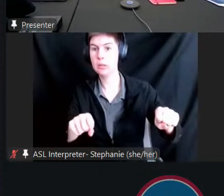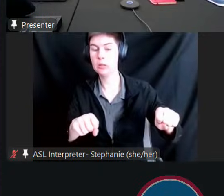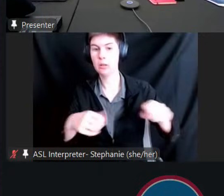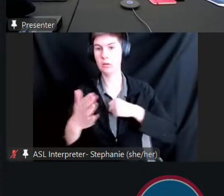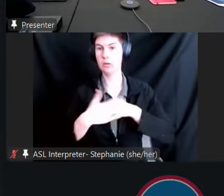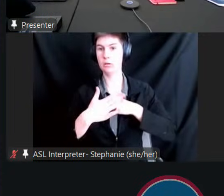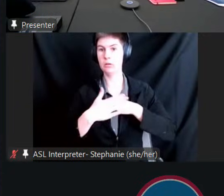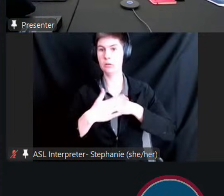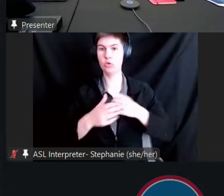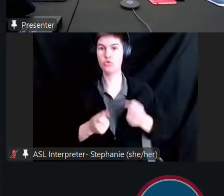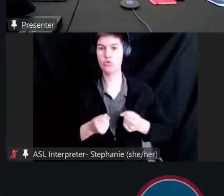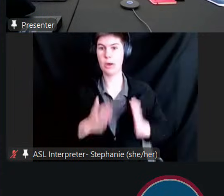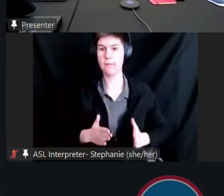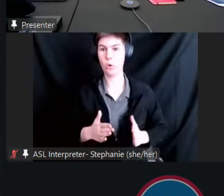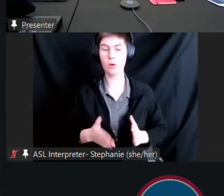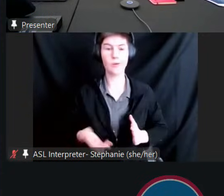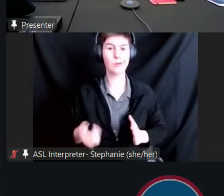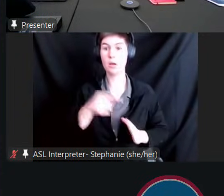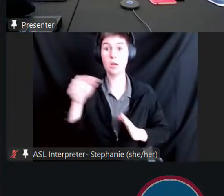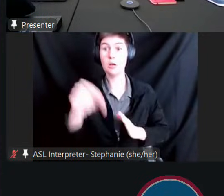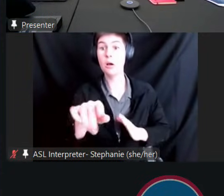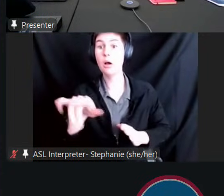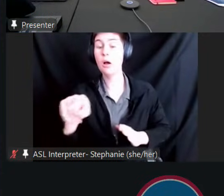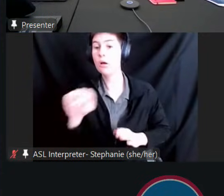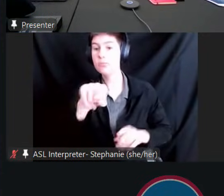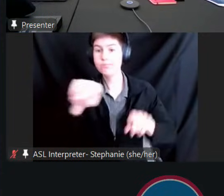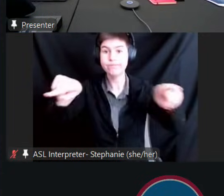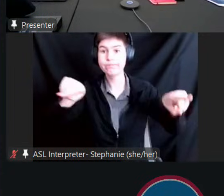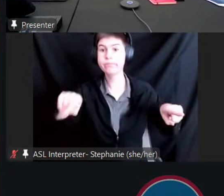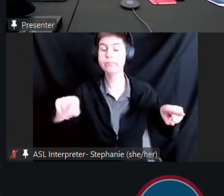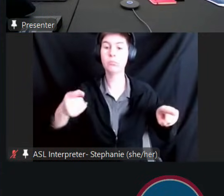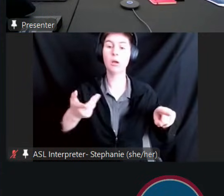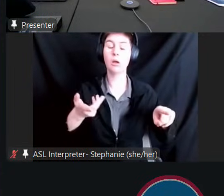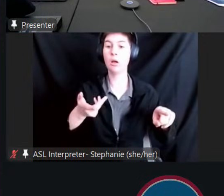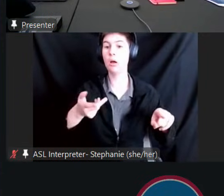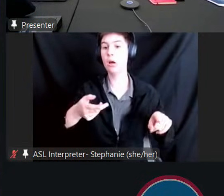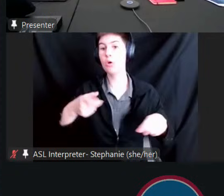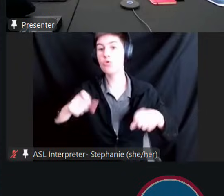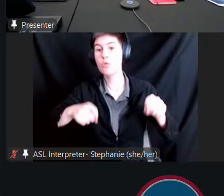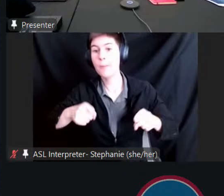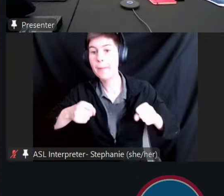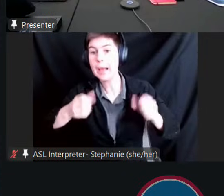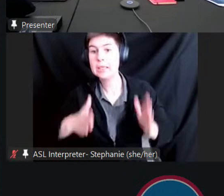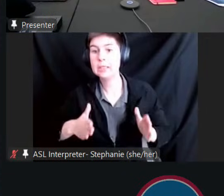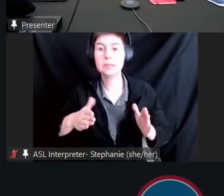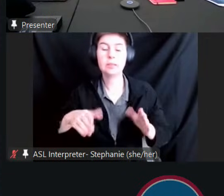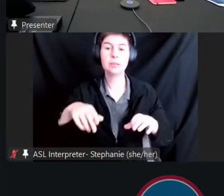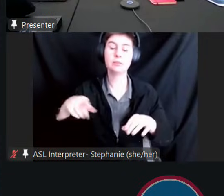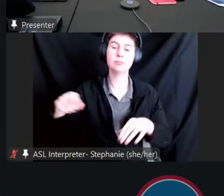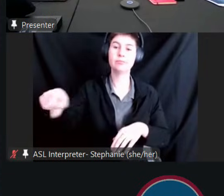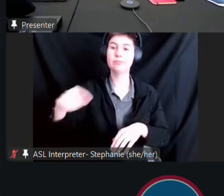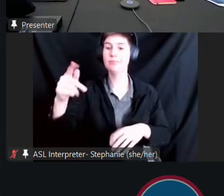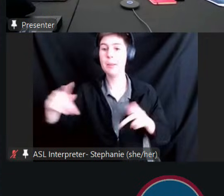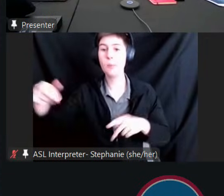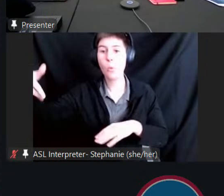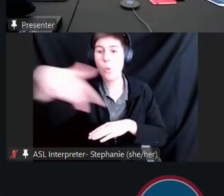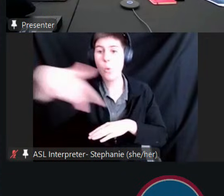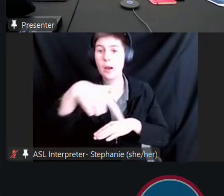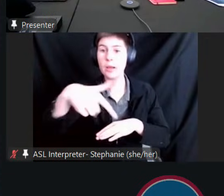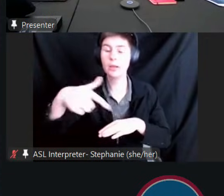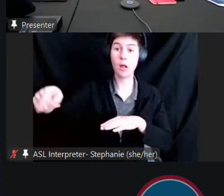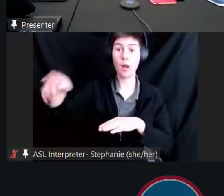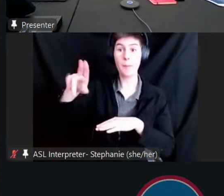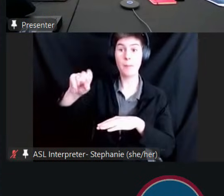you know, pedestrians, bikes, things outside the bus. It's kind of like a flashing light. You know, some newer cars have that too, like in the mirrors, but this is inside the